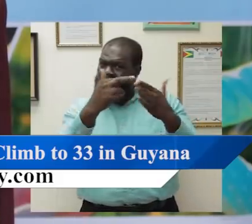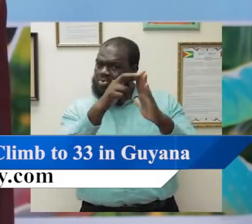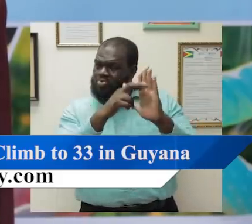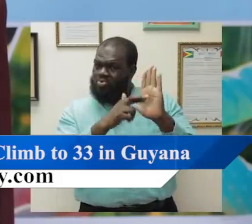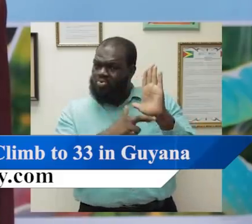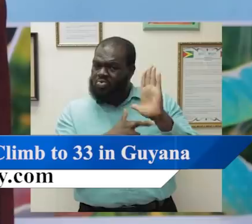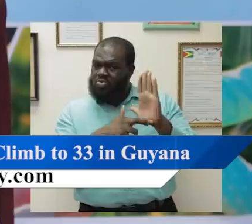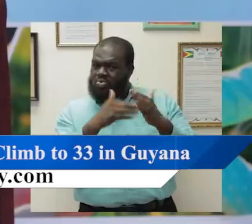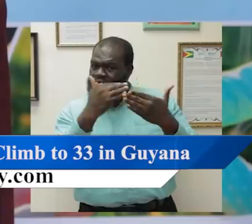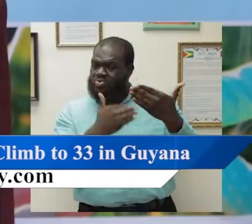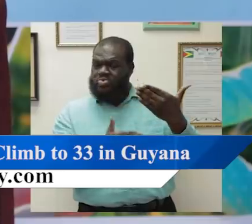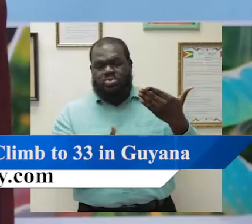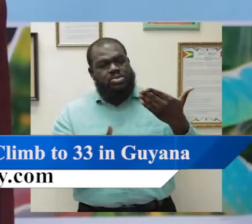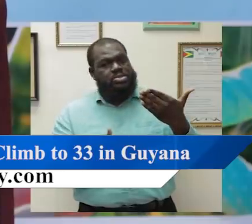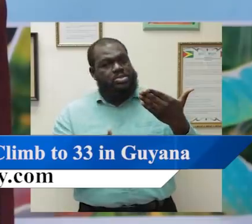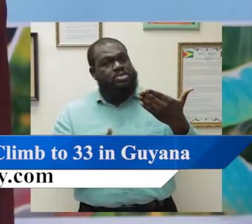to provide daily.